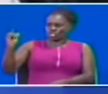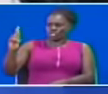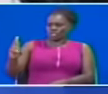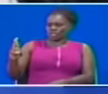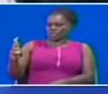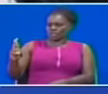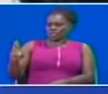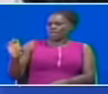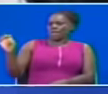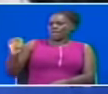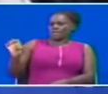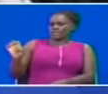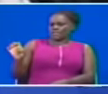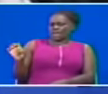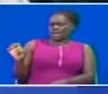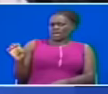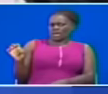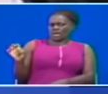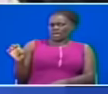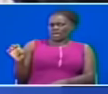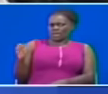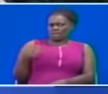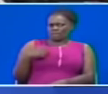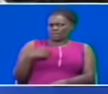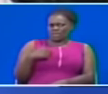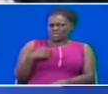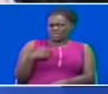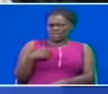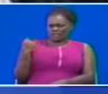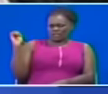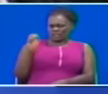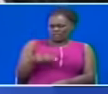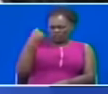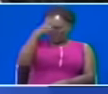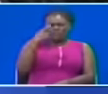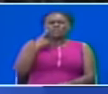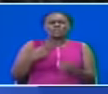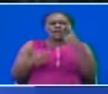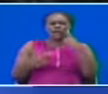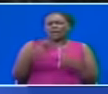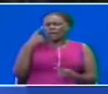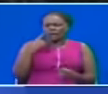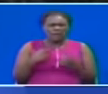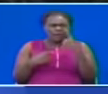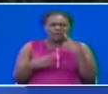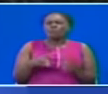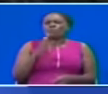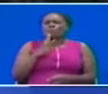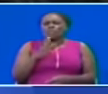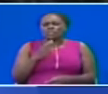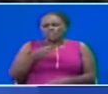nowhere, Esther just came and I felt a spray like tear gas or pepper in my two eyes and face. So now I'm crying, take me to water, I'm